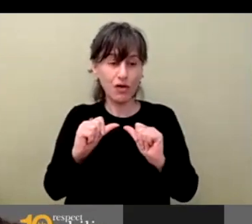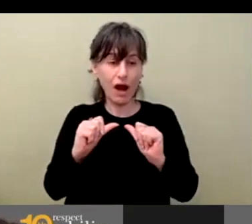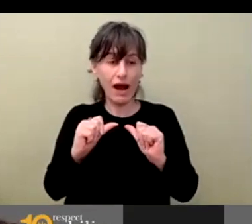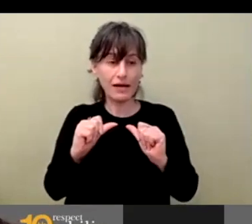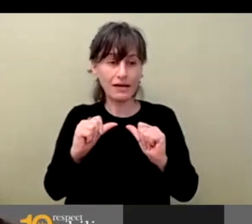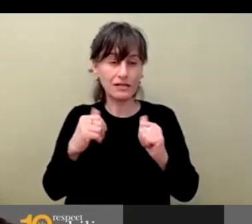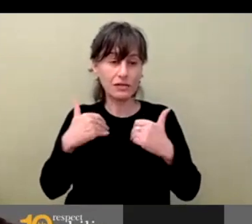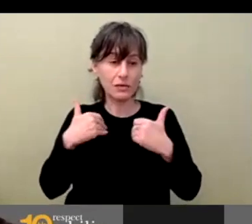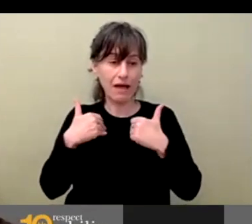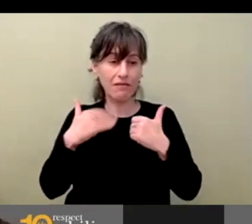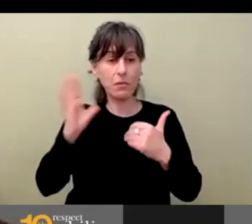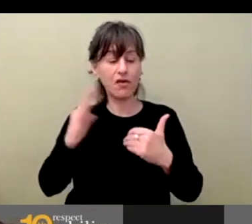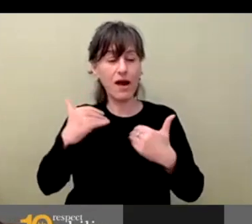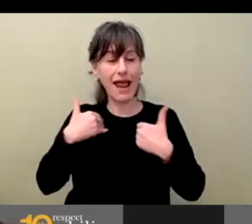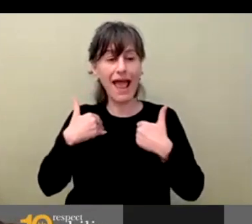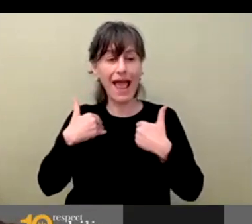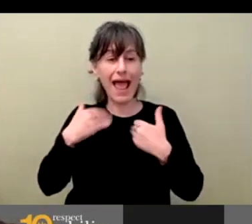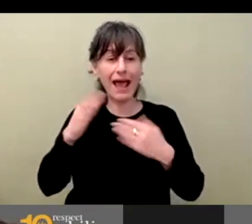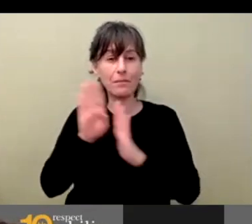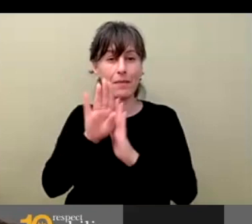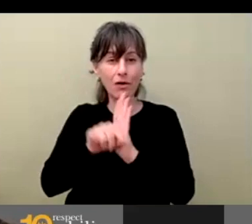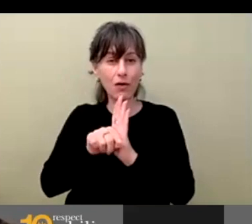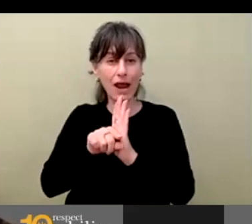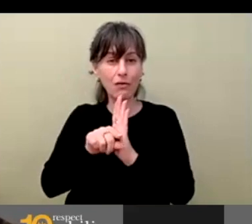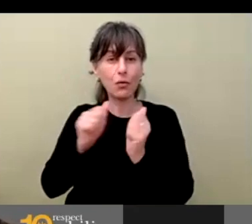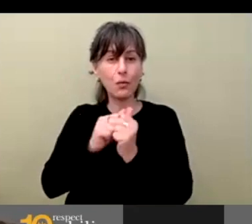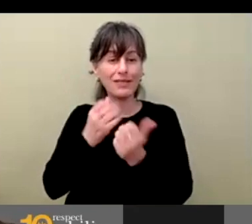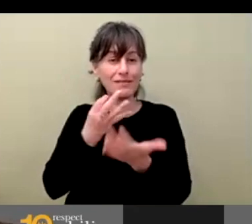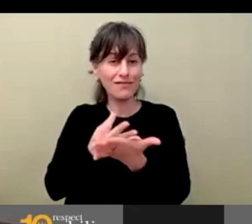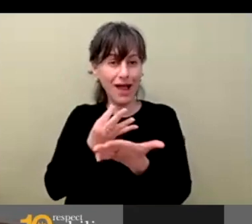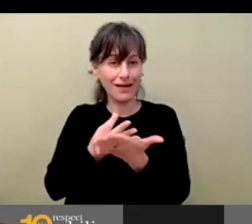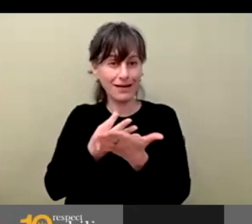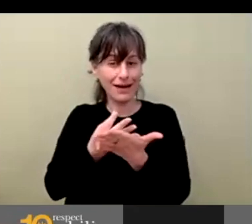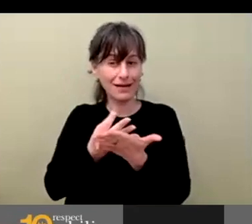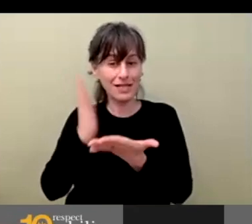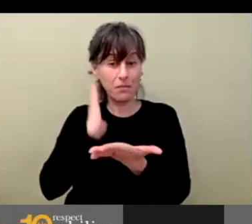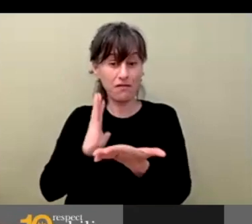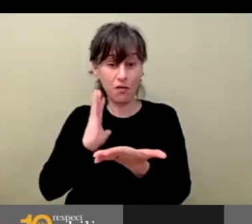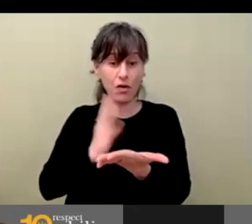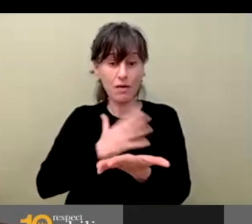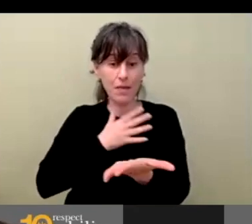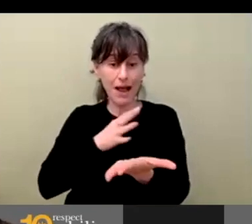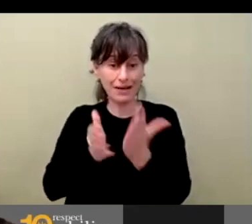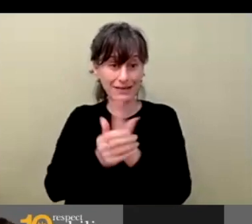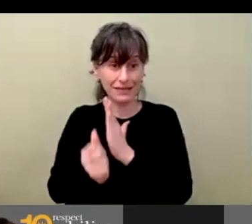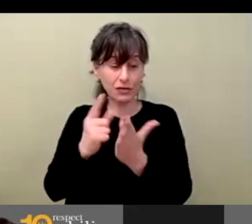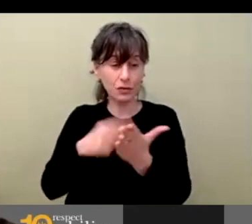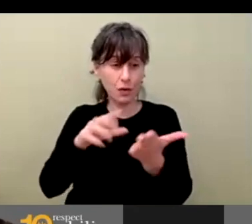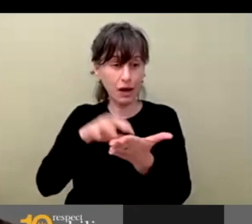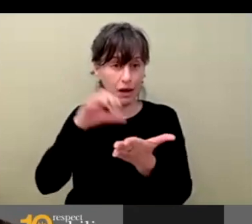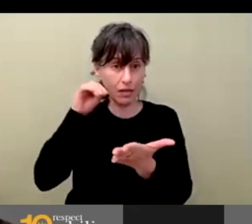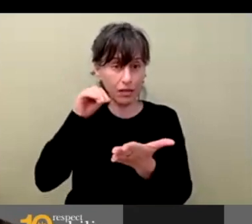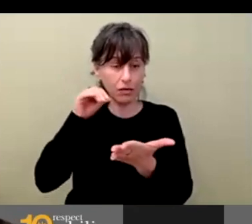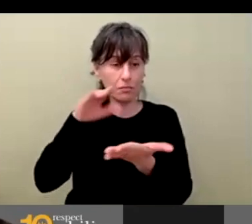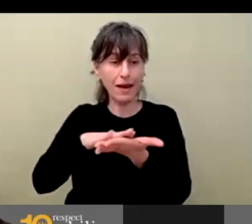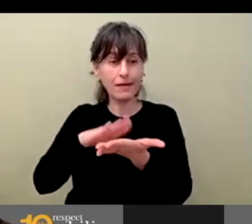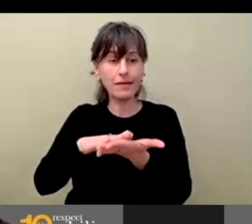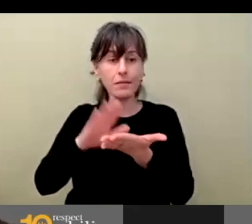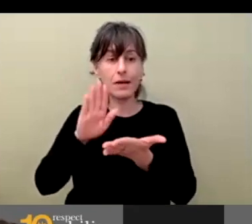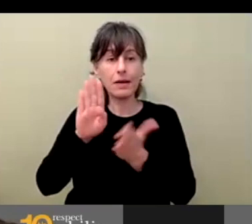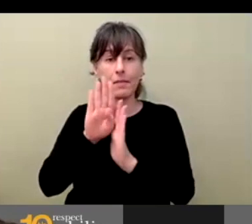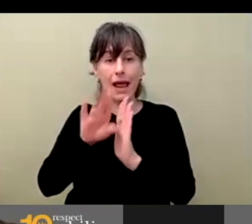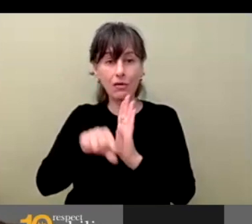in finance and kind of seeing how those skills I learned in my academic background